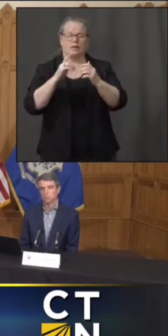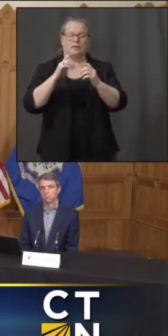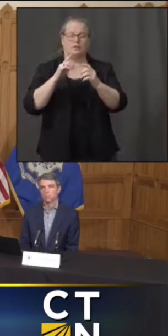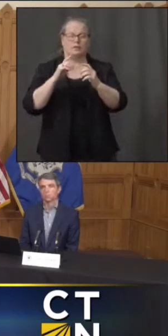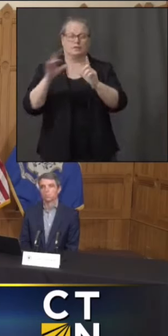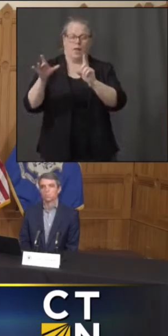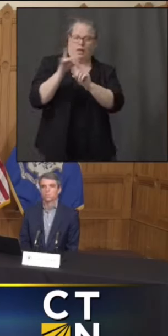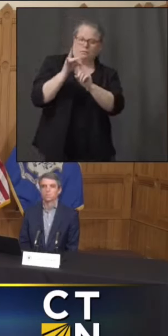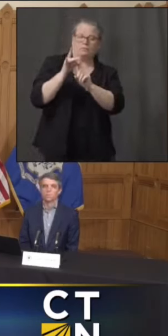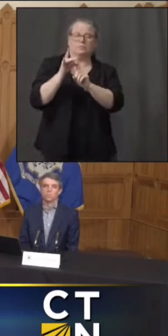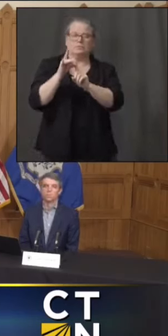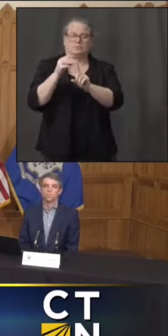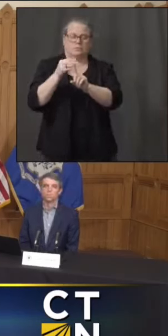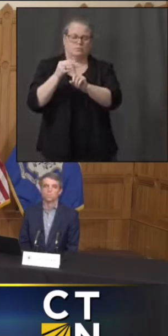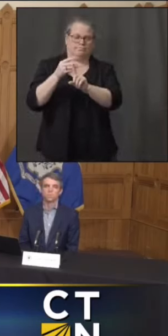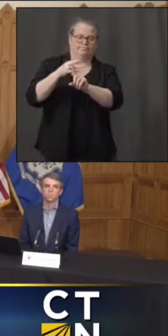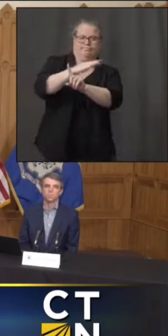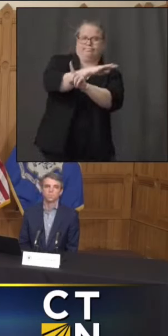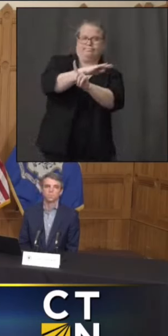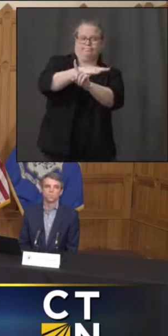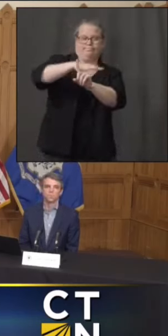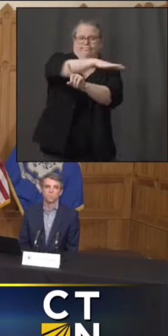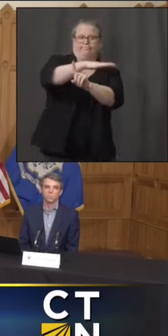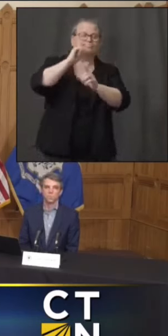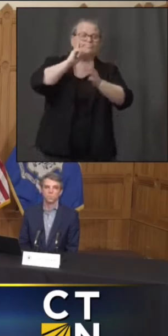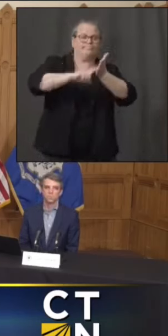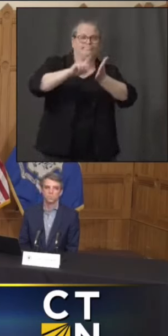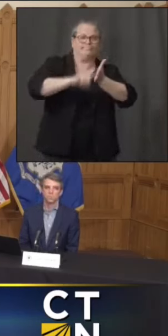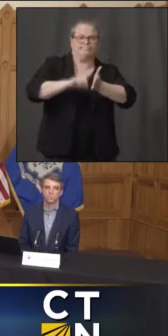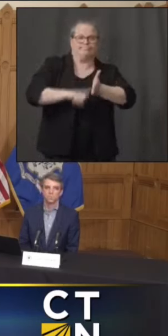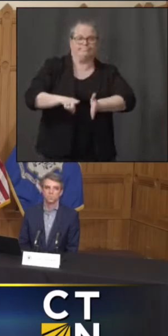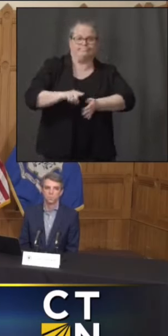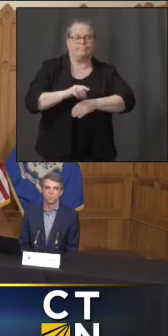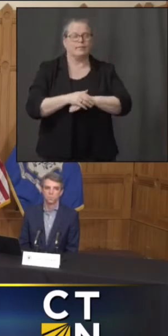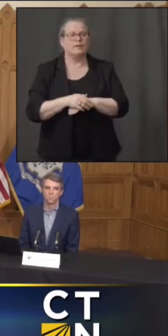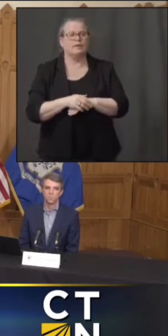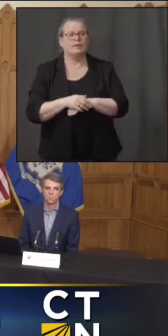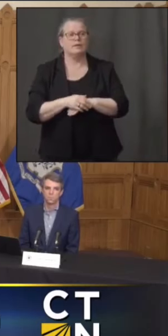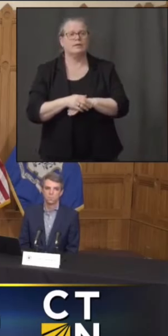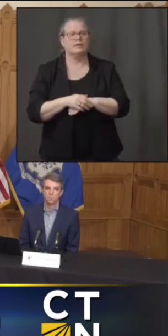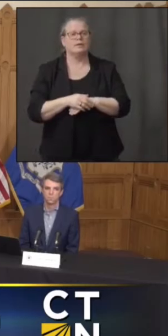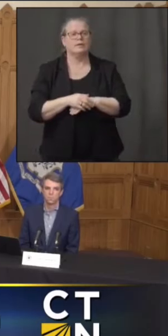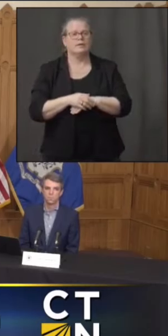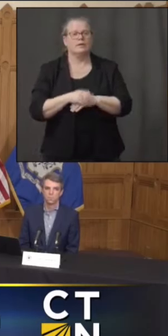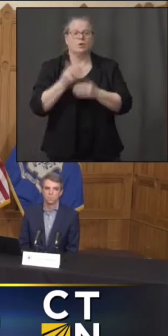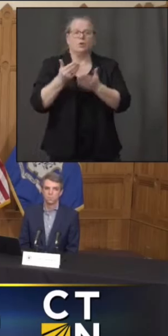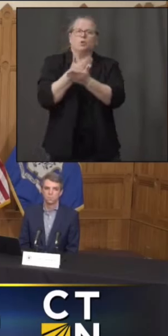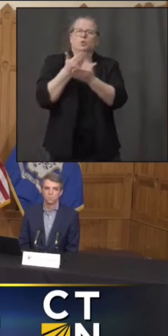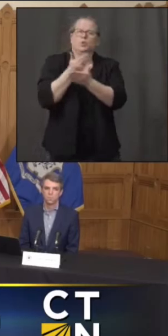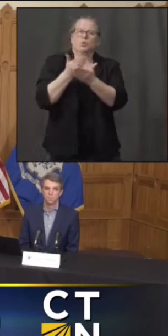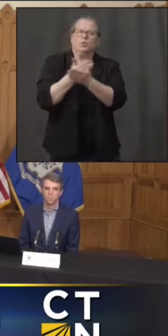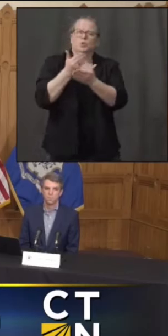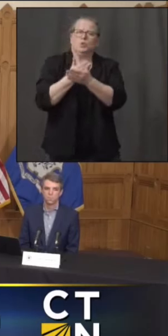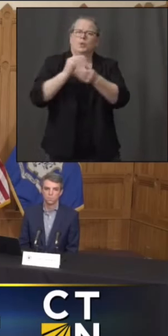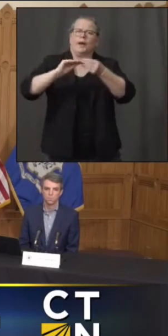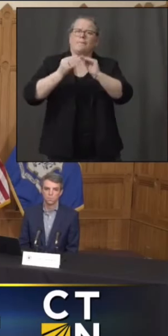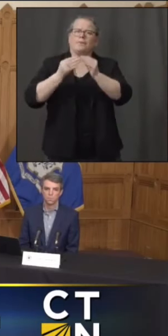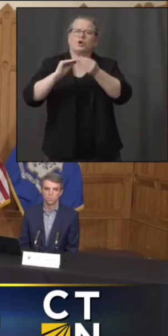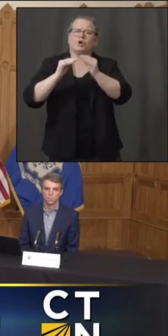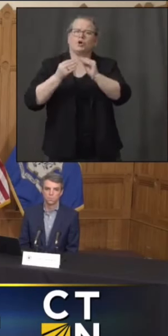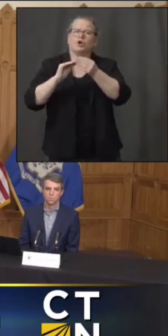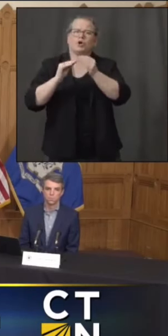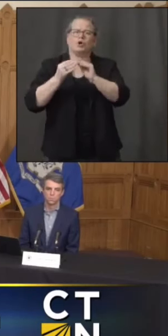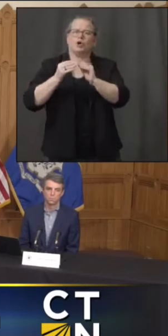How low do the new caseloads have to fall before you can meet your goal of doing